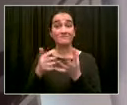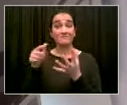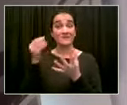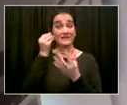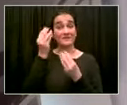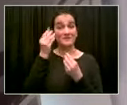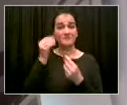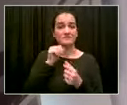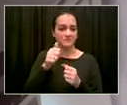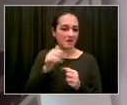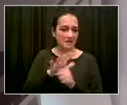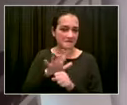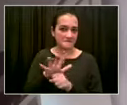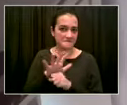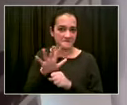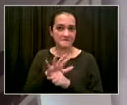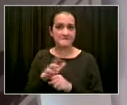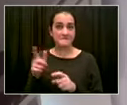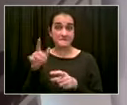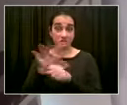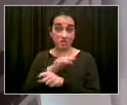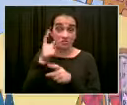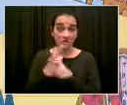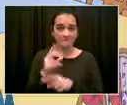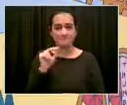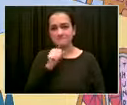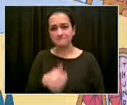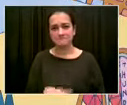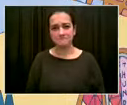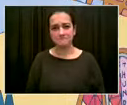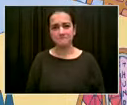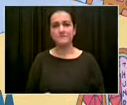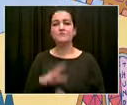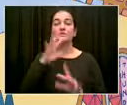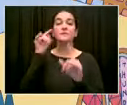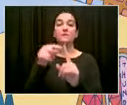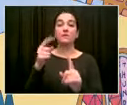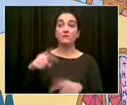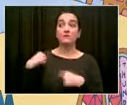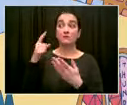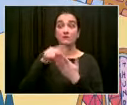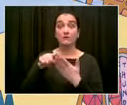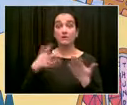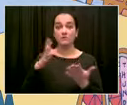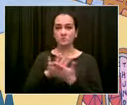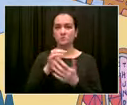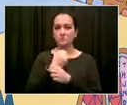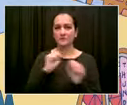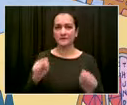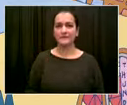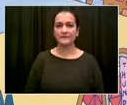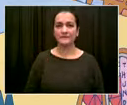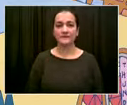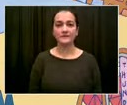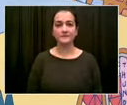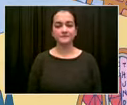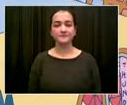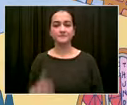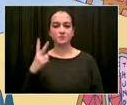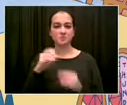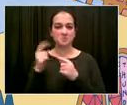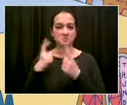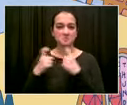very effectively in the school system. Thank you. Go ahead. We have time for two more questions today. Our next question goes to Bob Hennelly